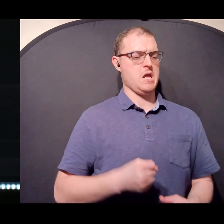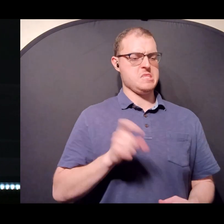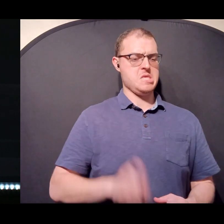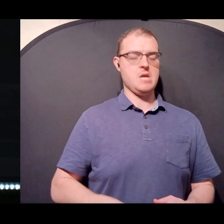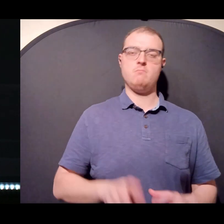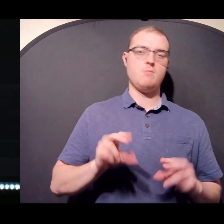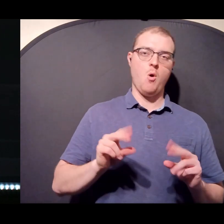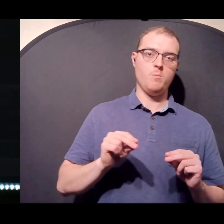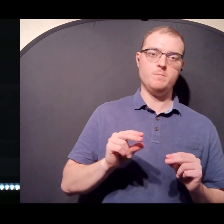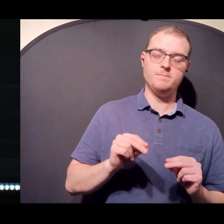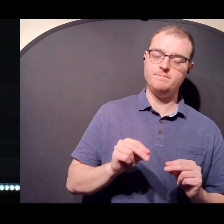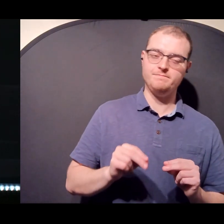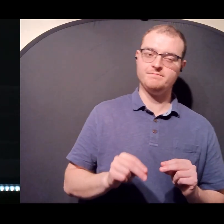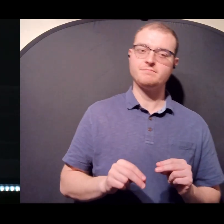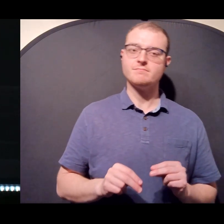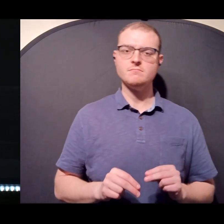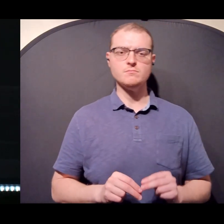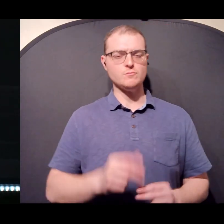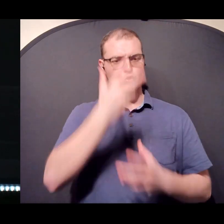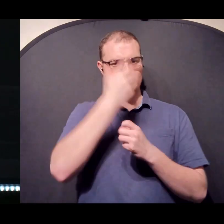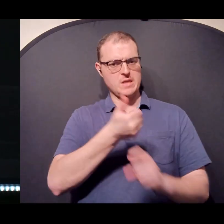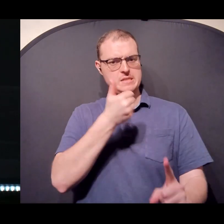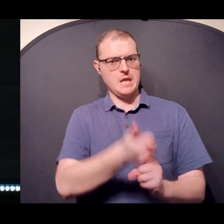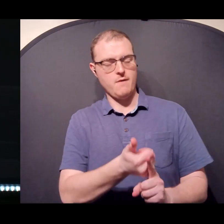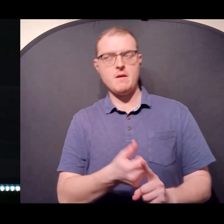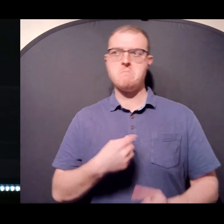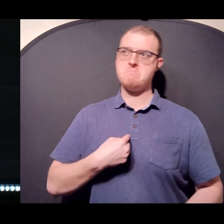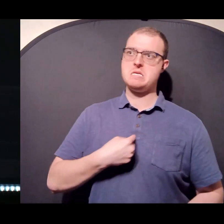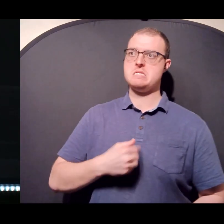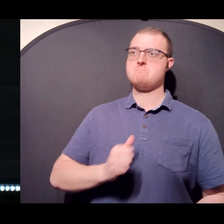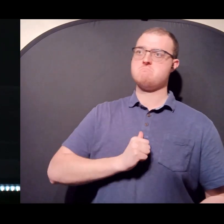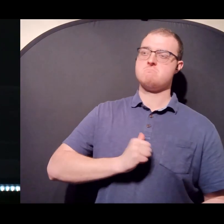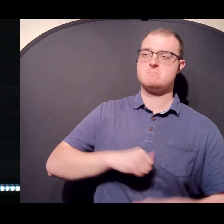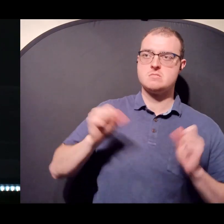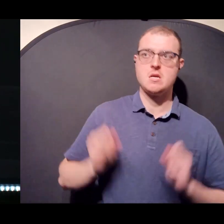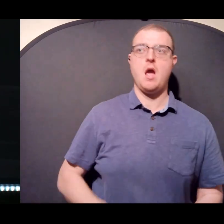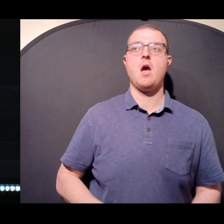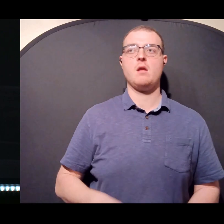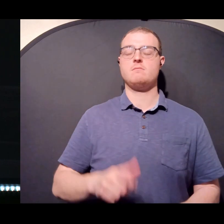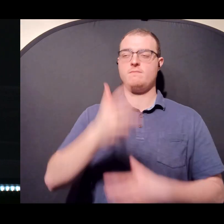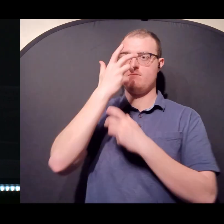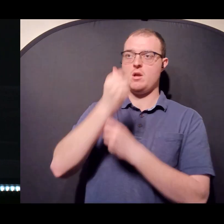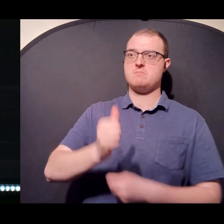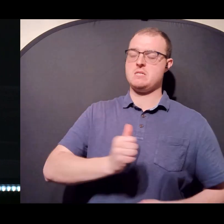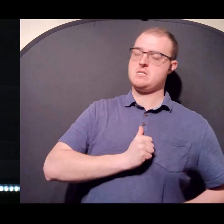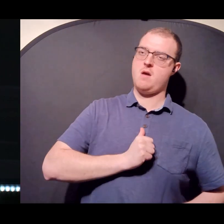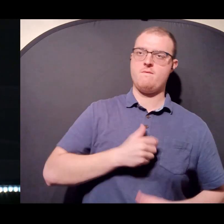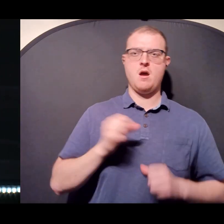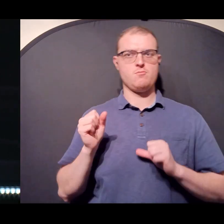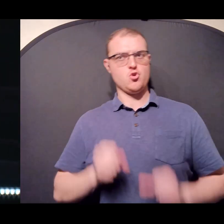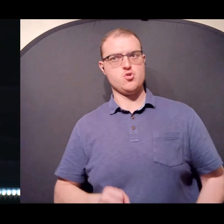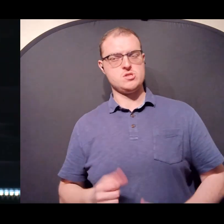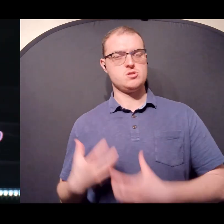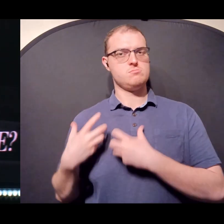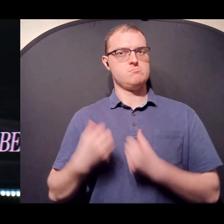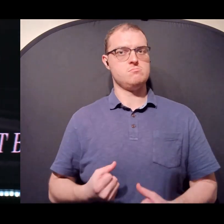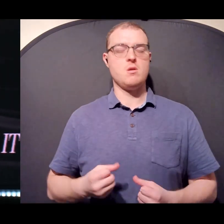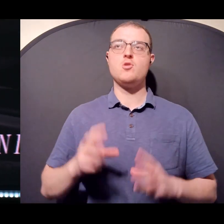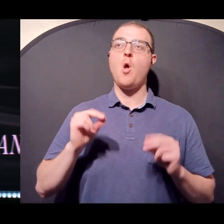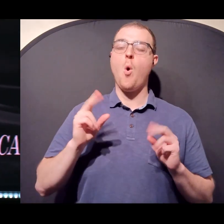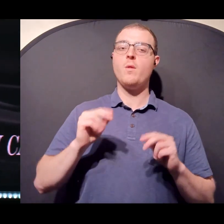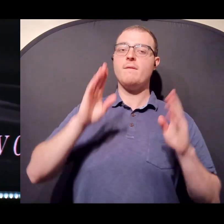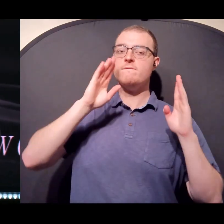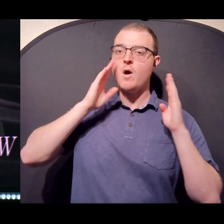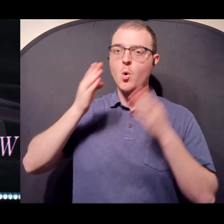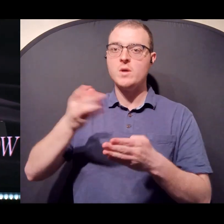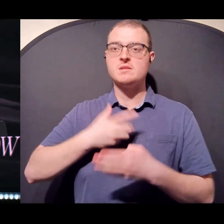yourself. No, trust me, that's not a good plan. I don't need to believe more in me and have faith in me. It's not how much courage